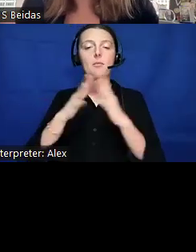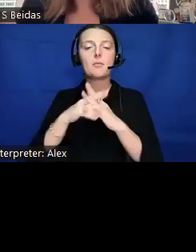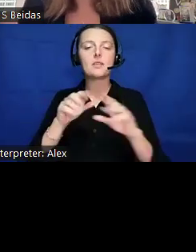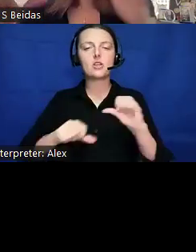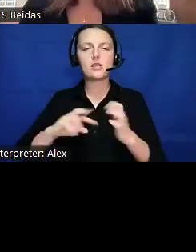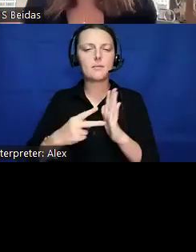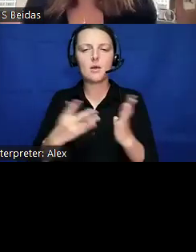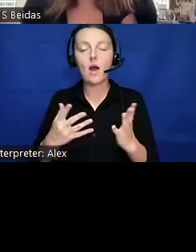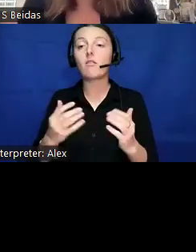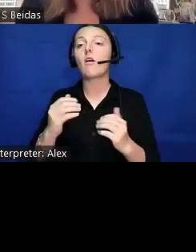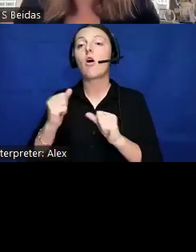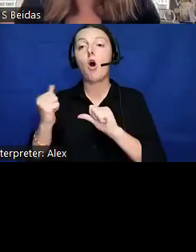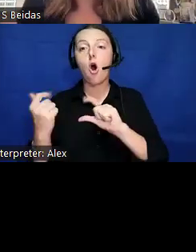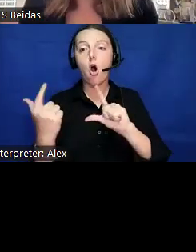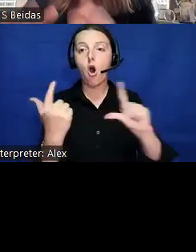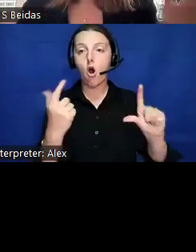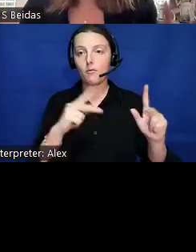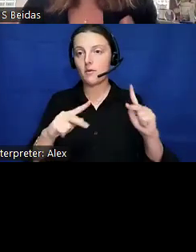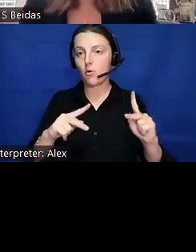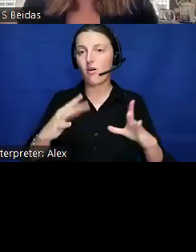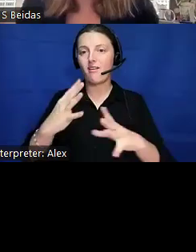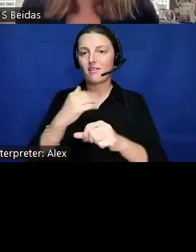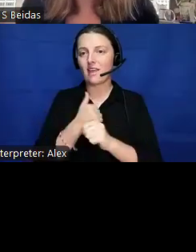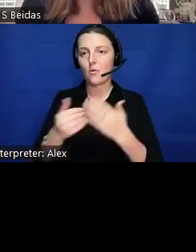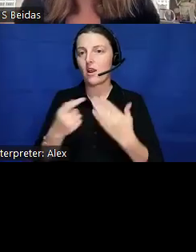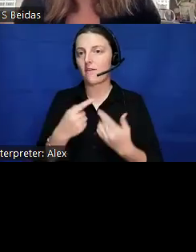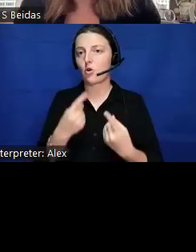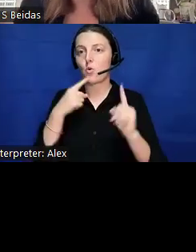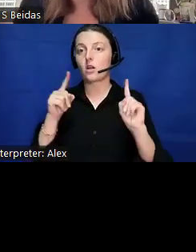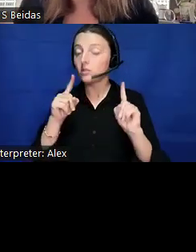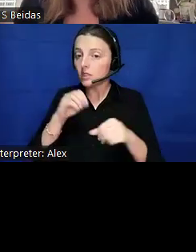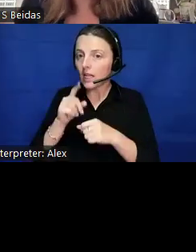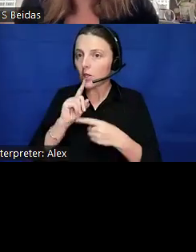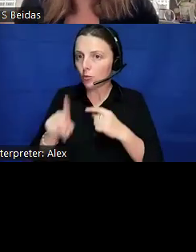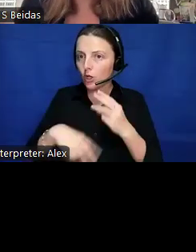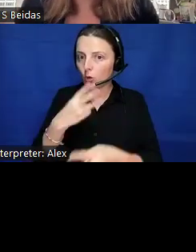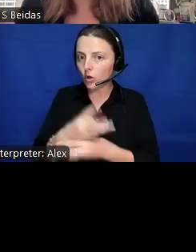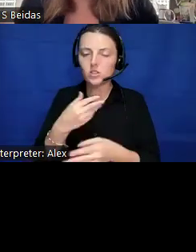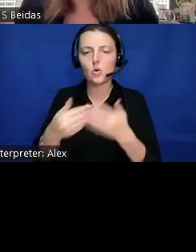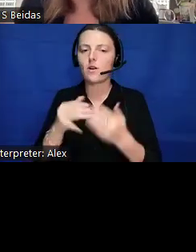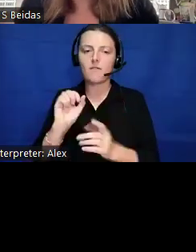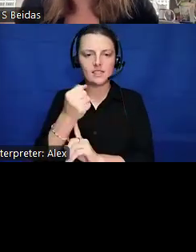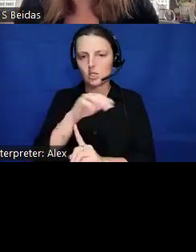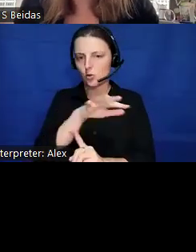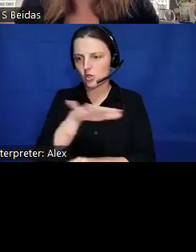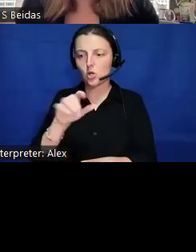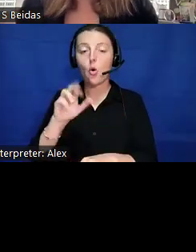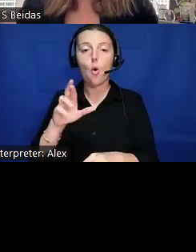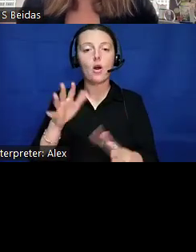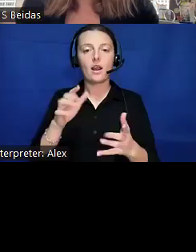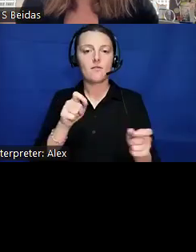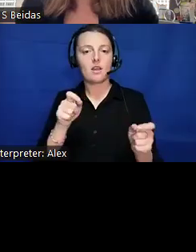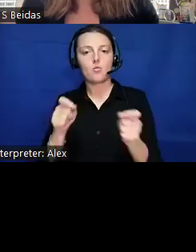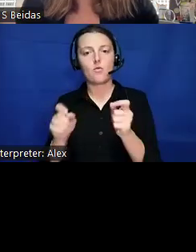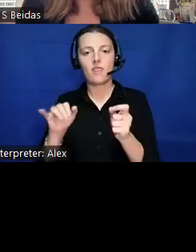getting the things that work out in the real world, whatever that setting might be, or moving the needle for all people in